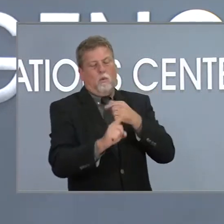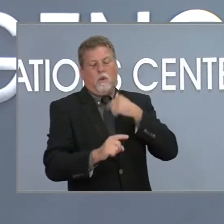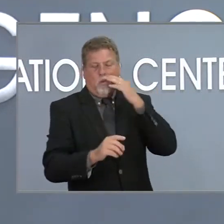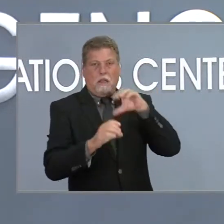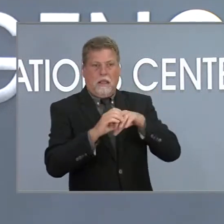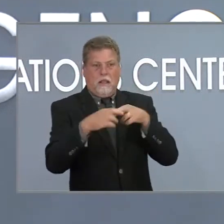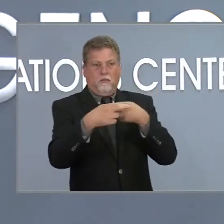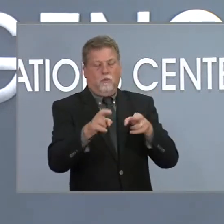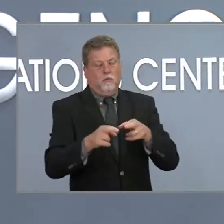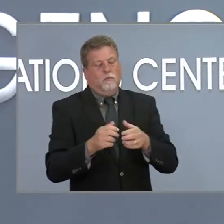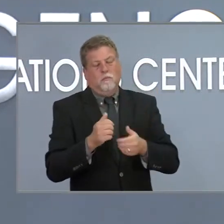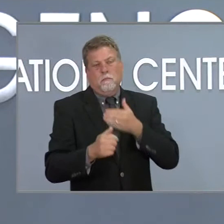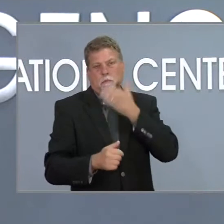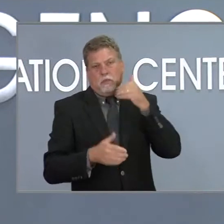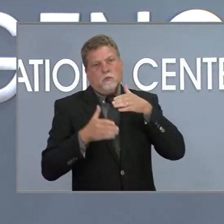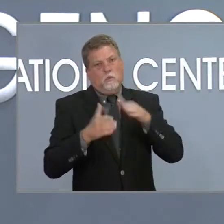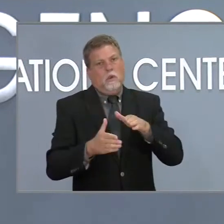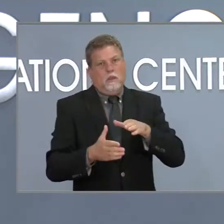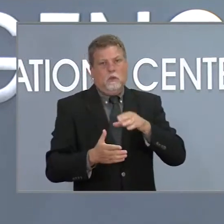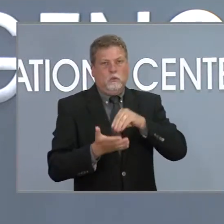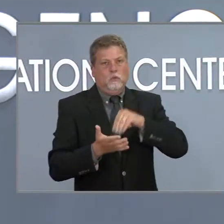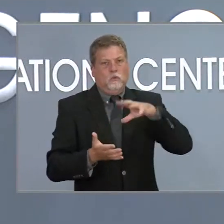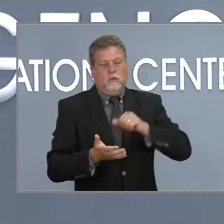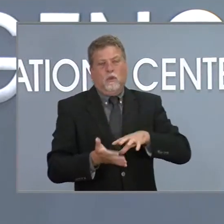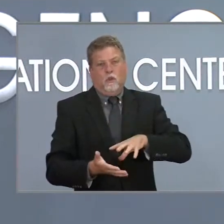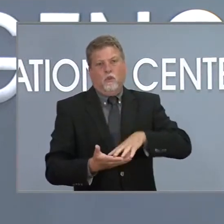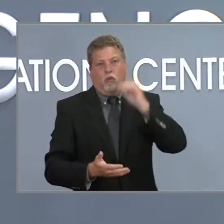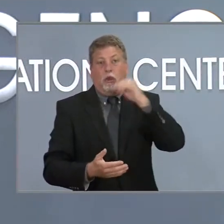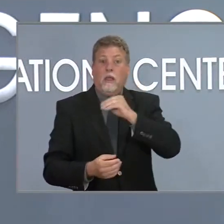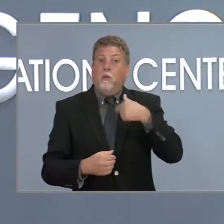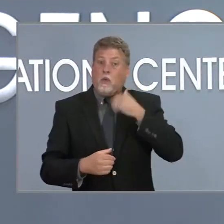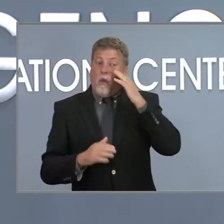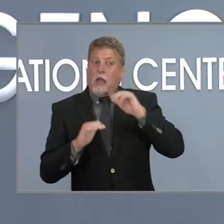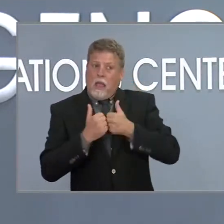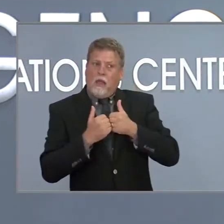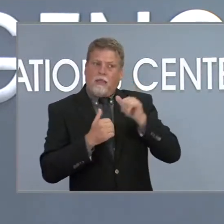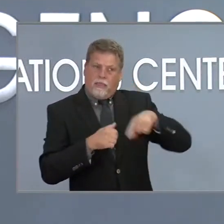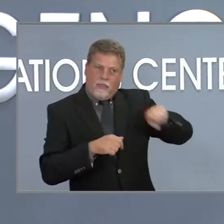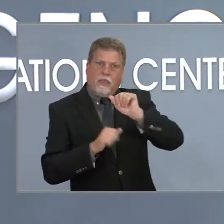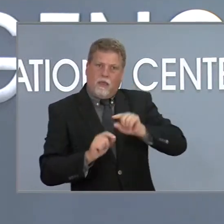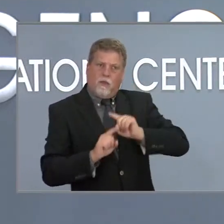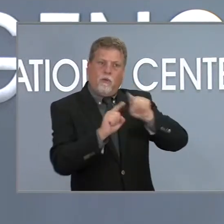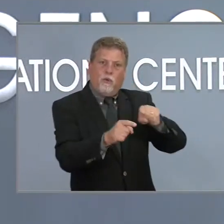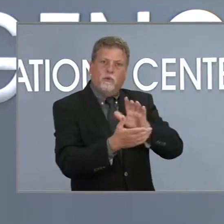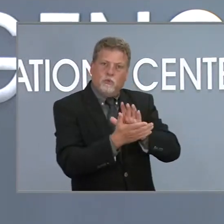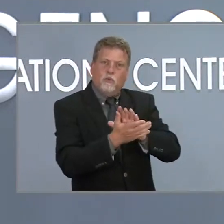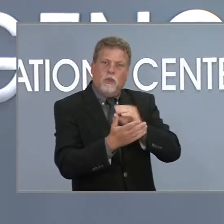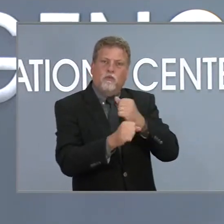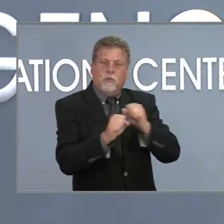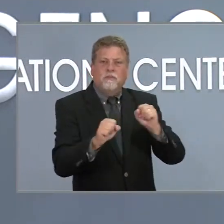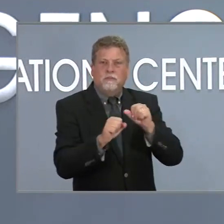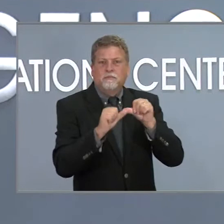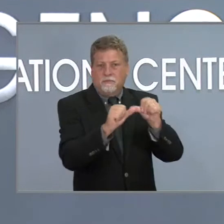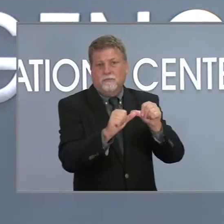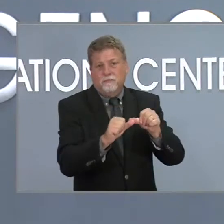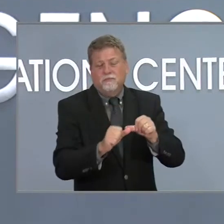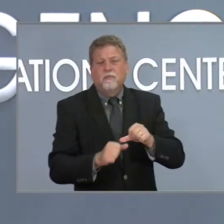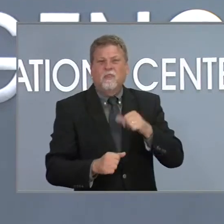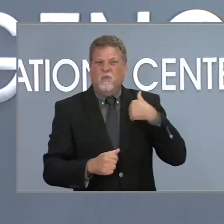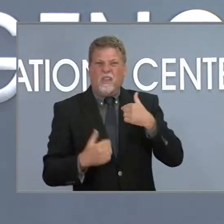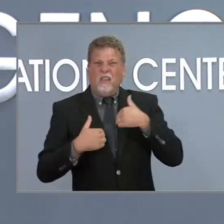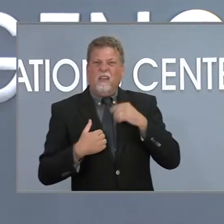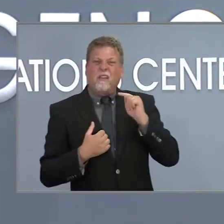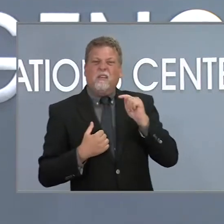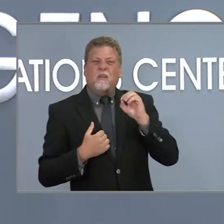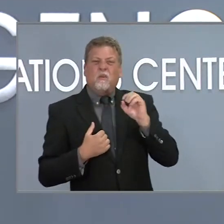know so much more about how we can keep them safe and in the classroom. So our school toolkit really focuses on ways to keep kids in